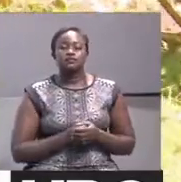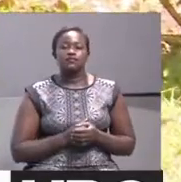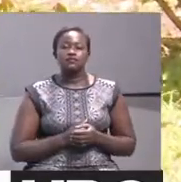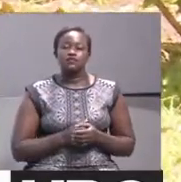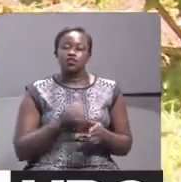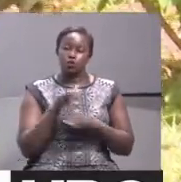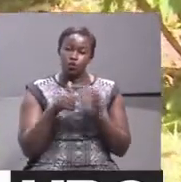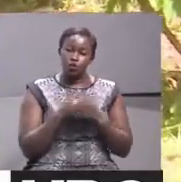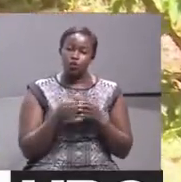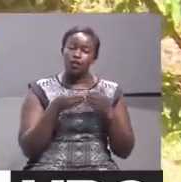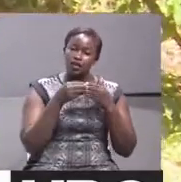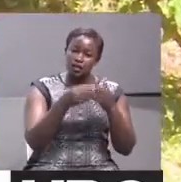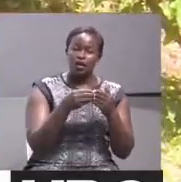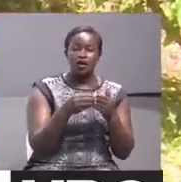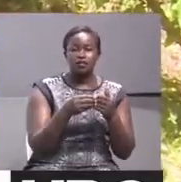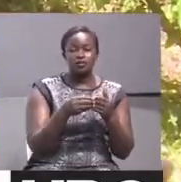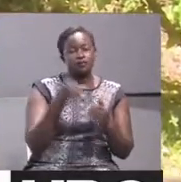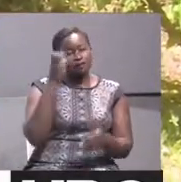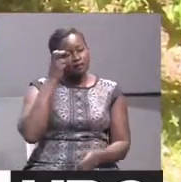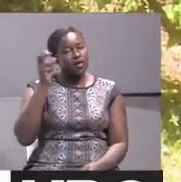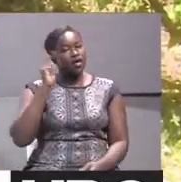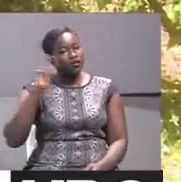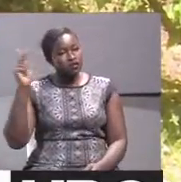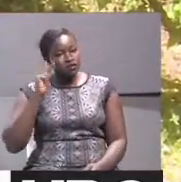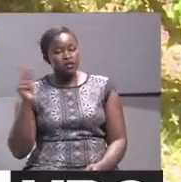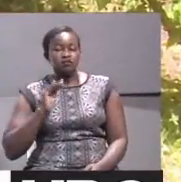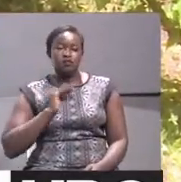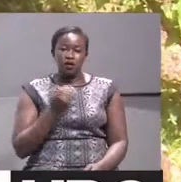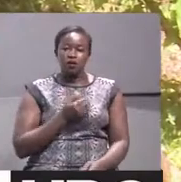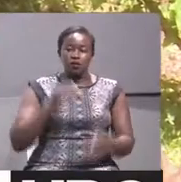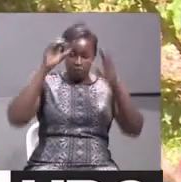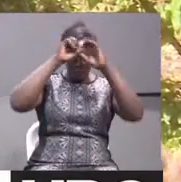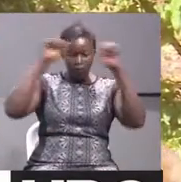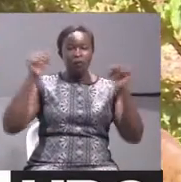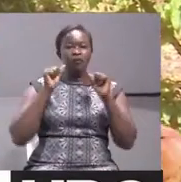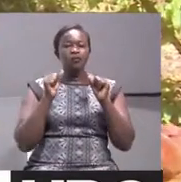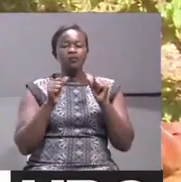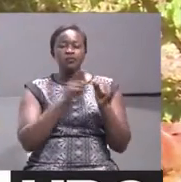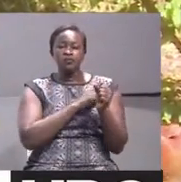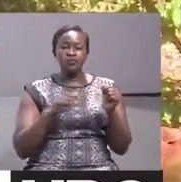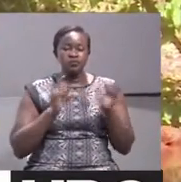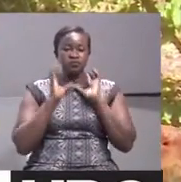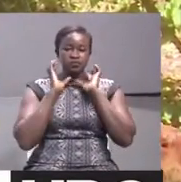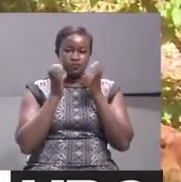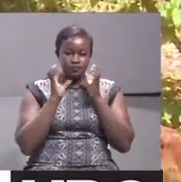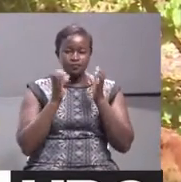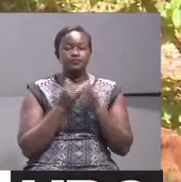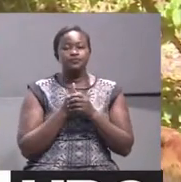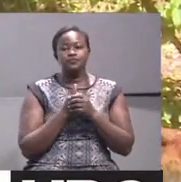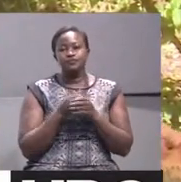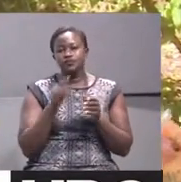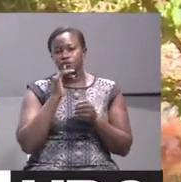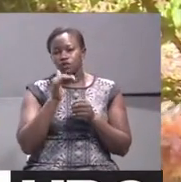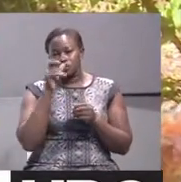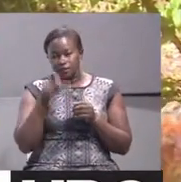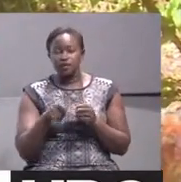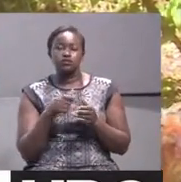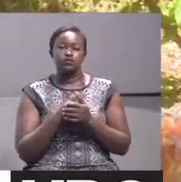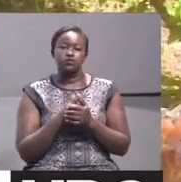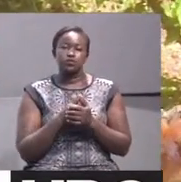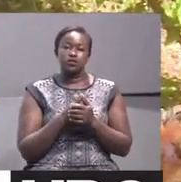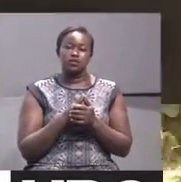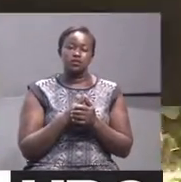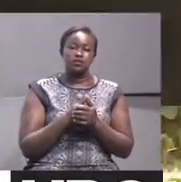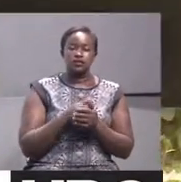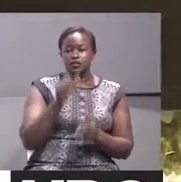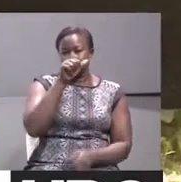omukulembeze waffe tali ka Dr. Kizza Besigye president waffe omuloodi omwogezi wa omuloodi w'ekibuga omwogezi waffe honorable